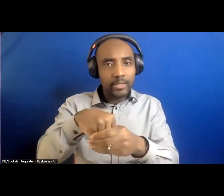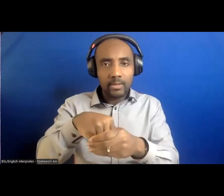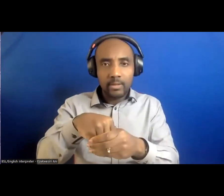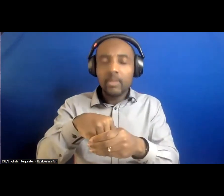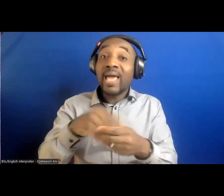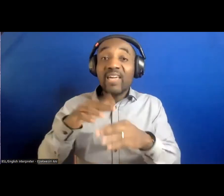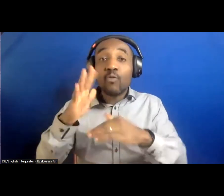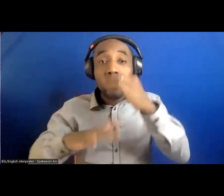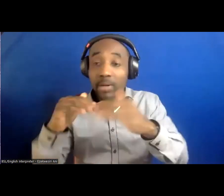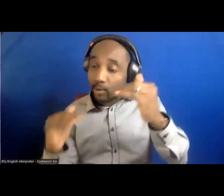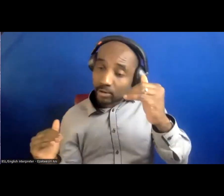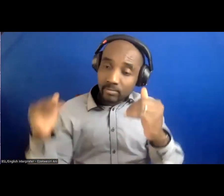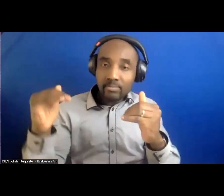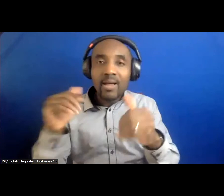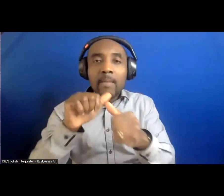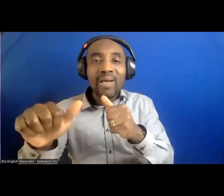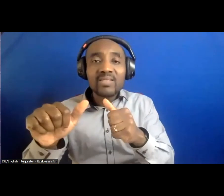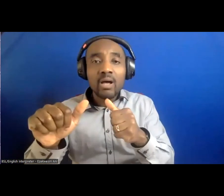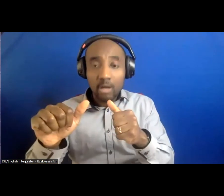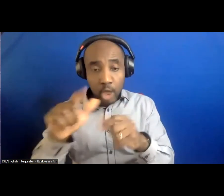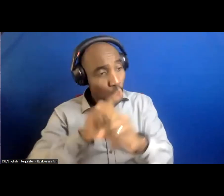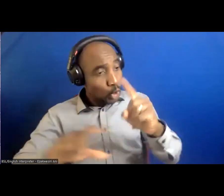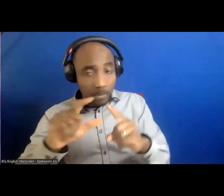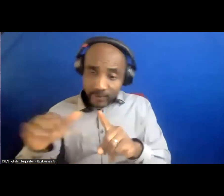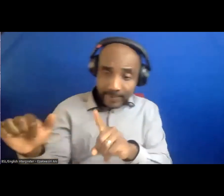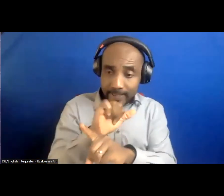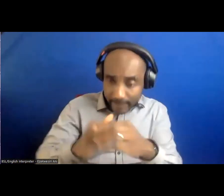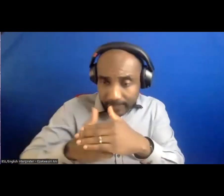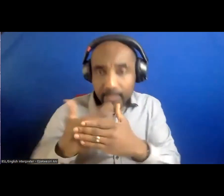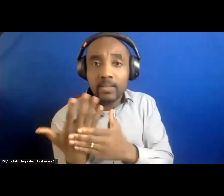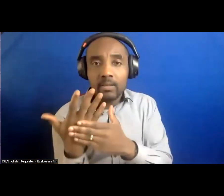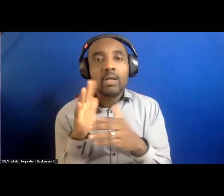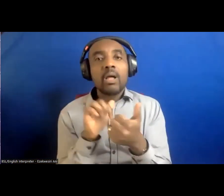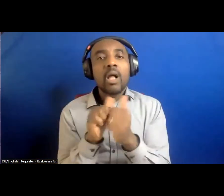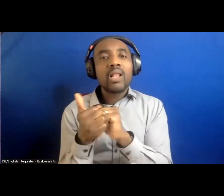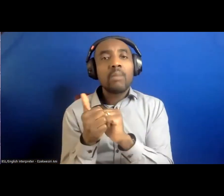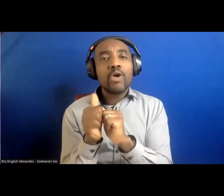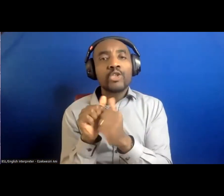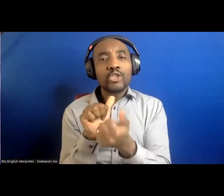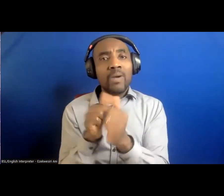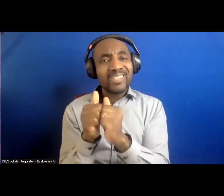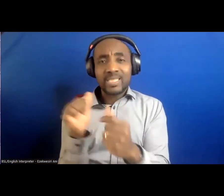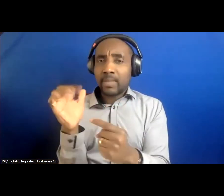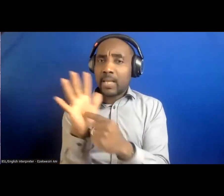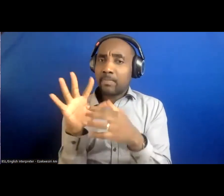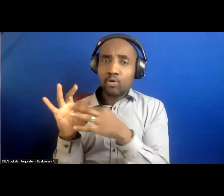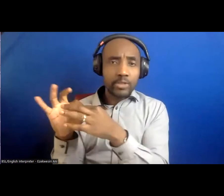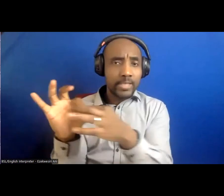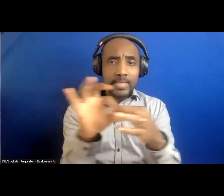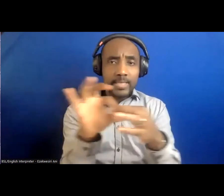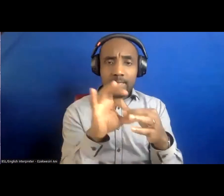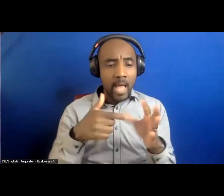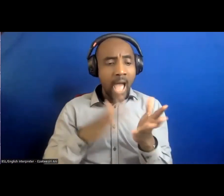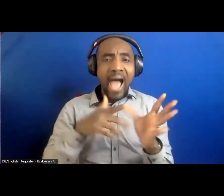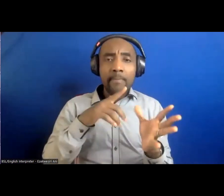better and restore our communities, these collaborations and partnerships are critical. And basically,